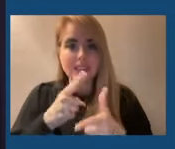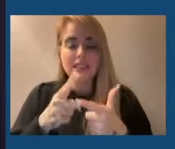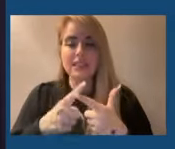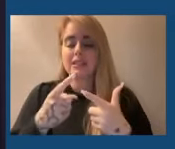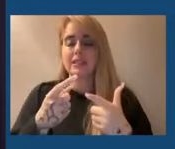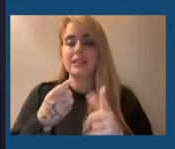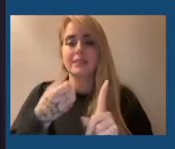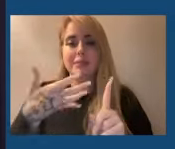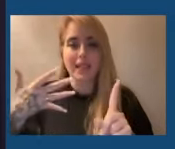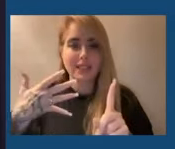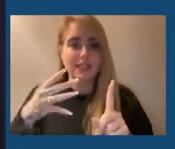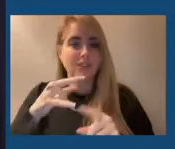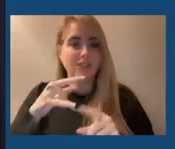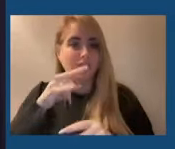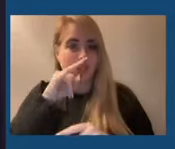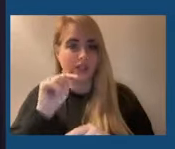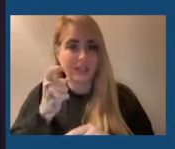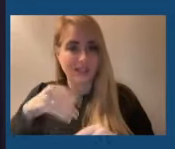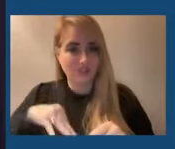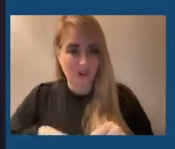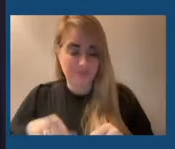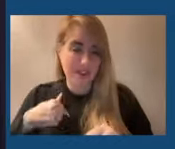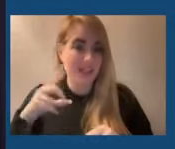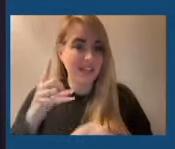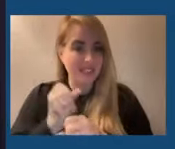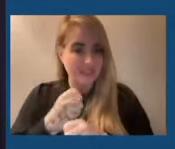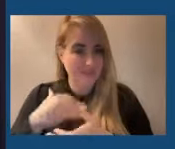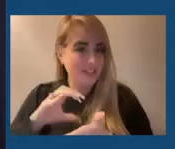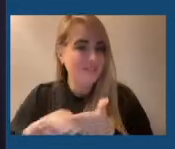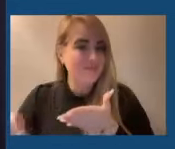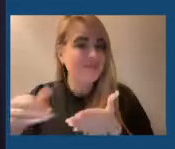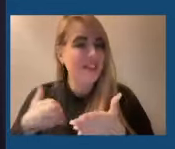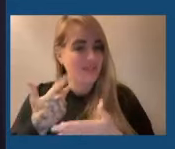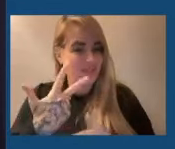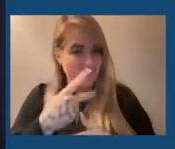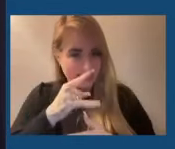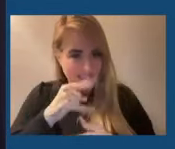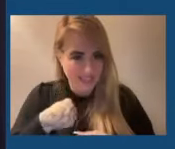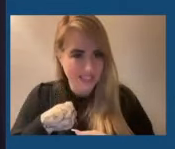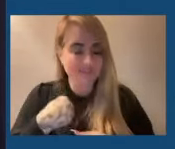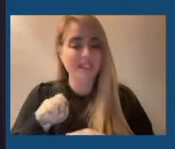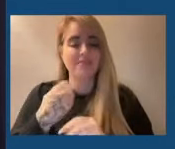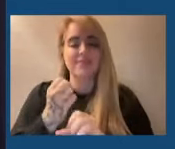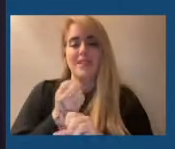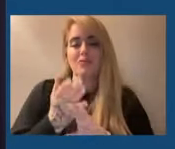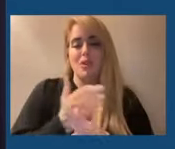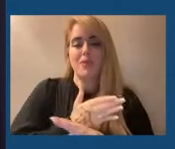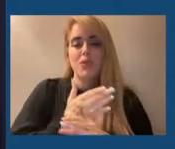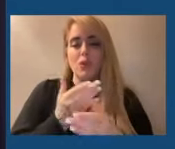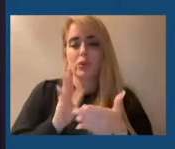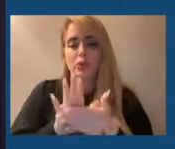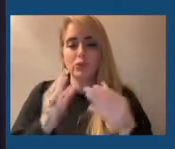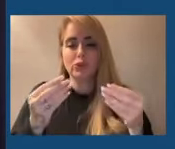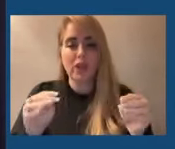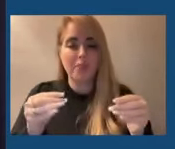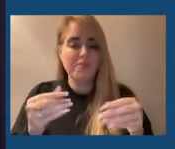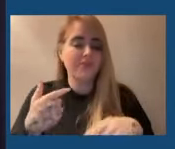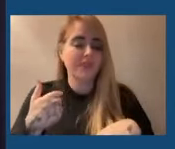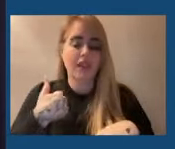tax credit, which I got my check. I'm a mom of three. I got it right before school shopping. I was so happy,